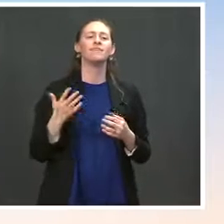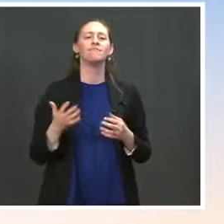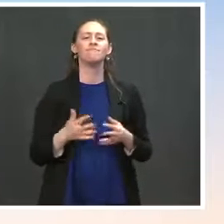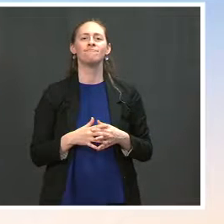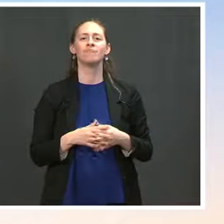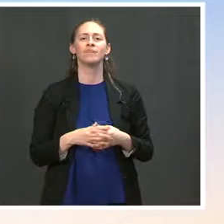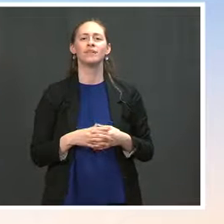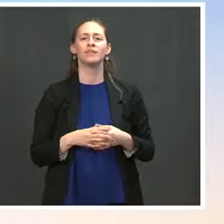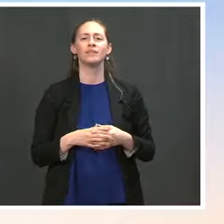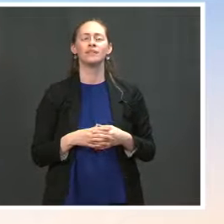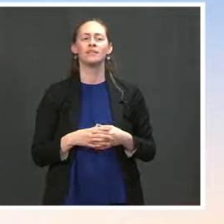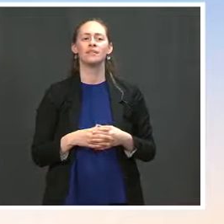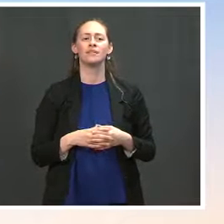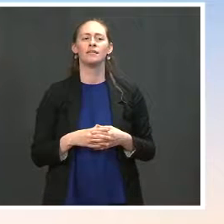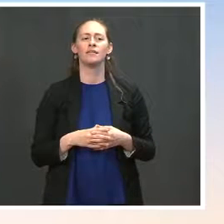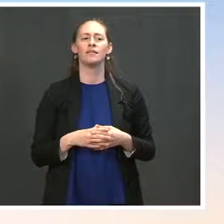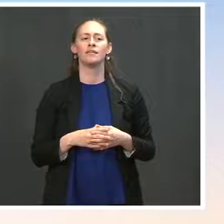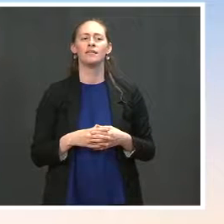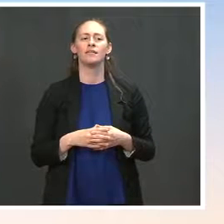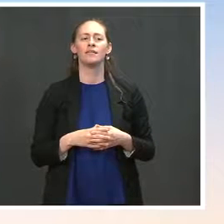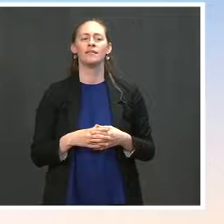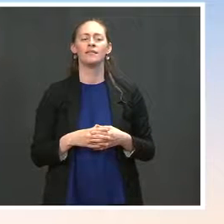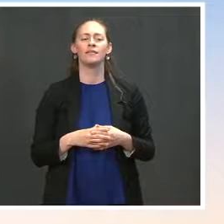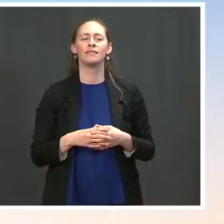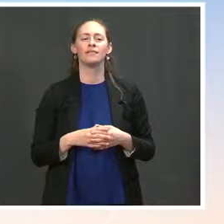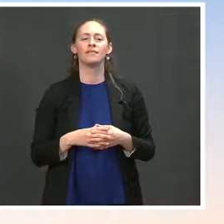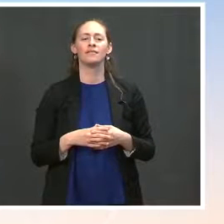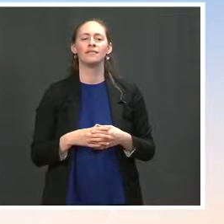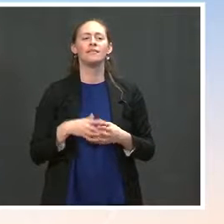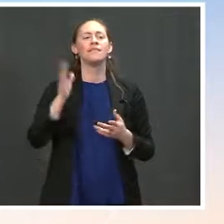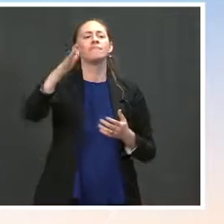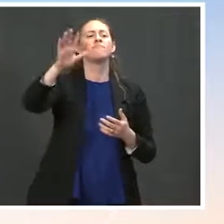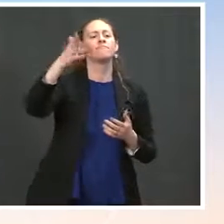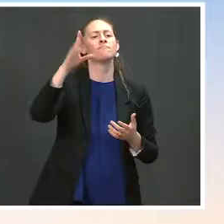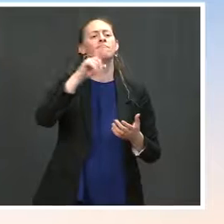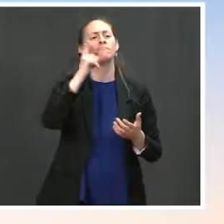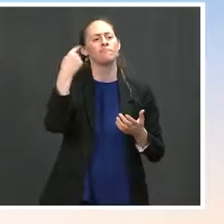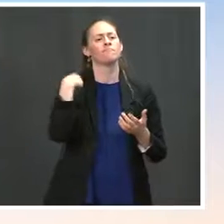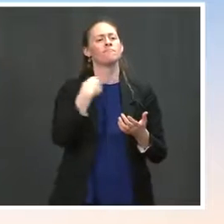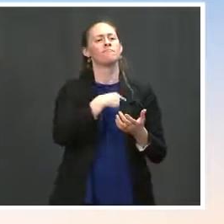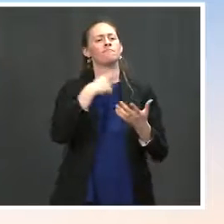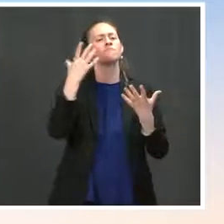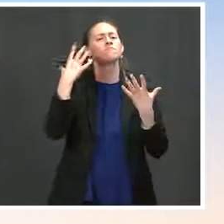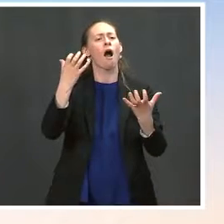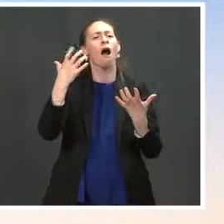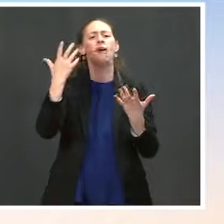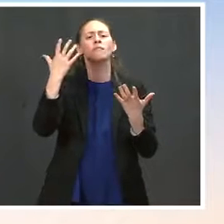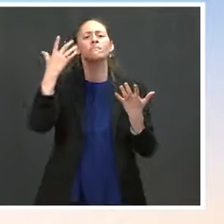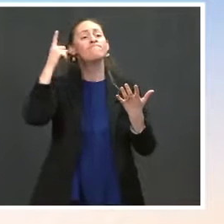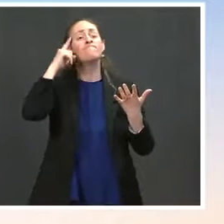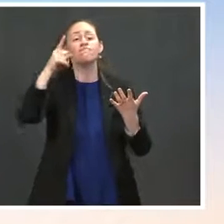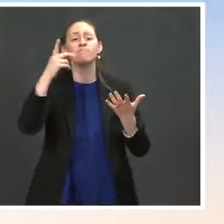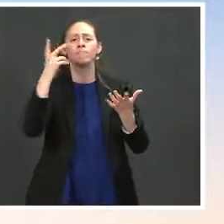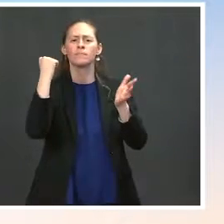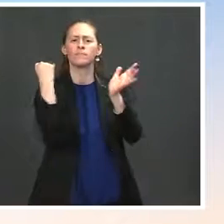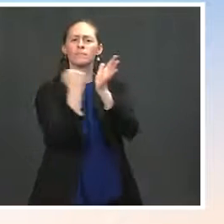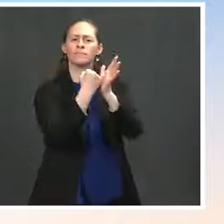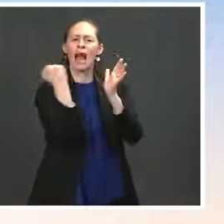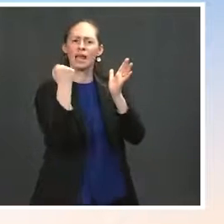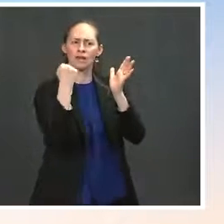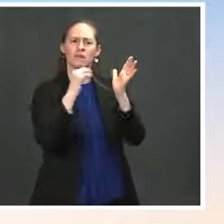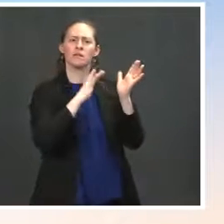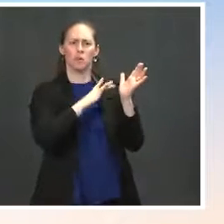with the patent on the best storage system that there is. And whoever does